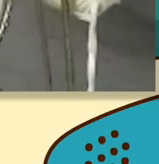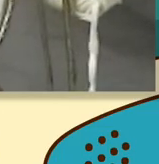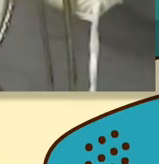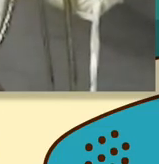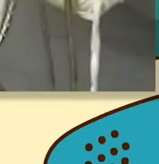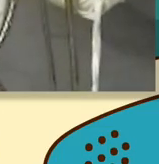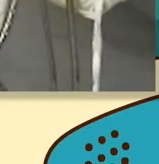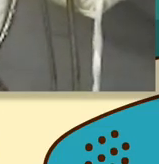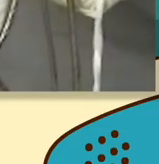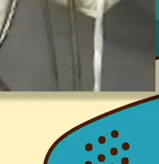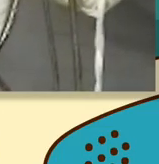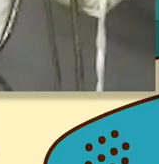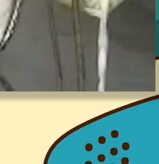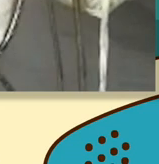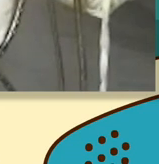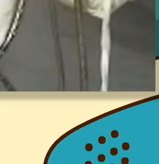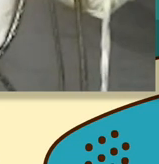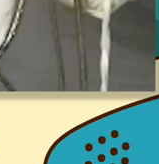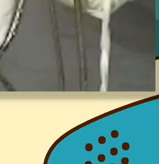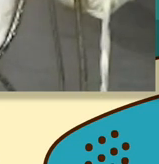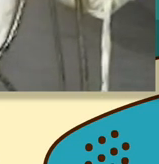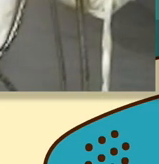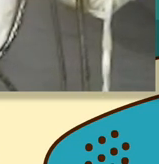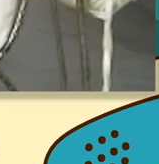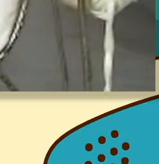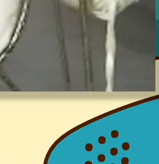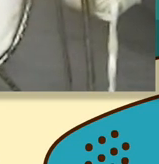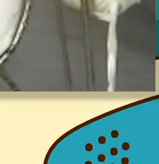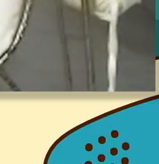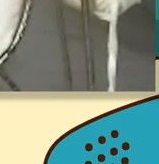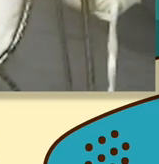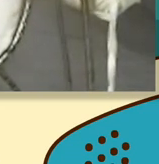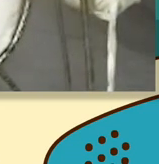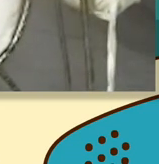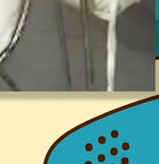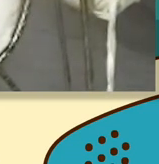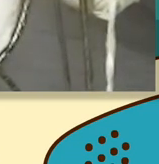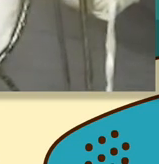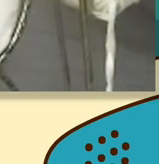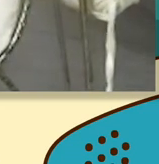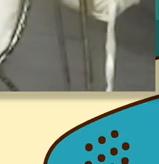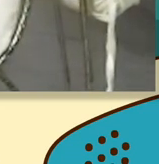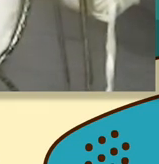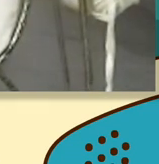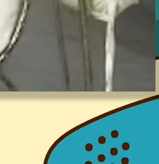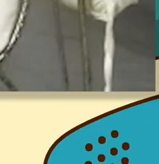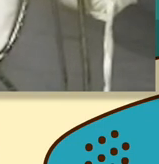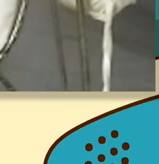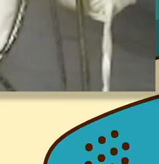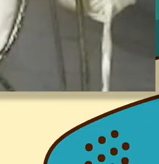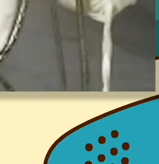I am 6 years old. I am from Prasekolah, Escape in the Heights. I've got